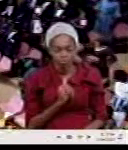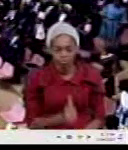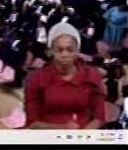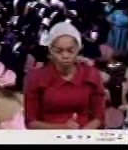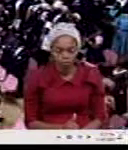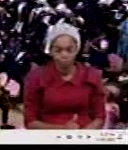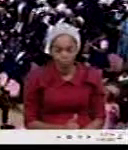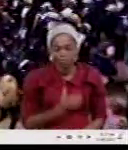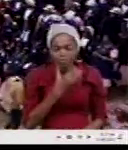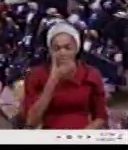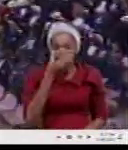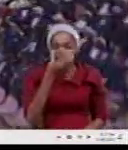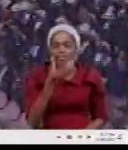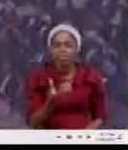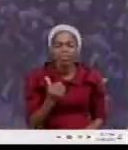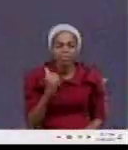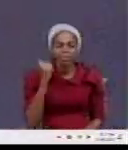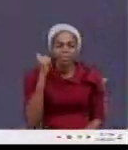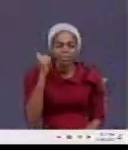stars.